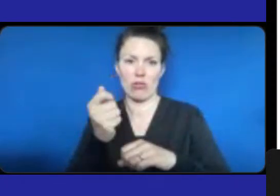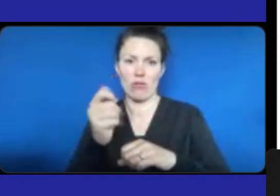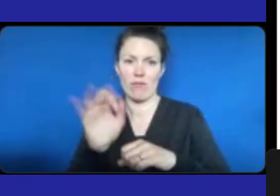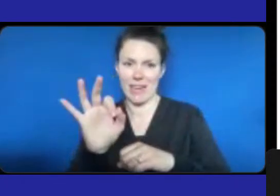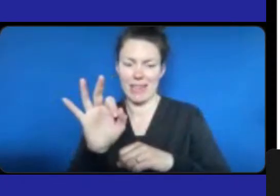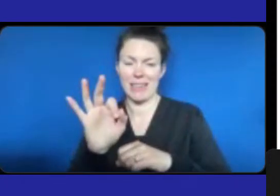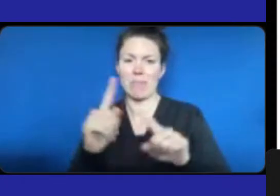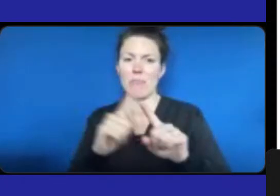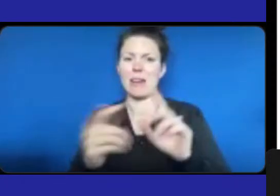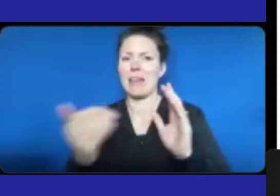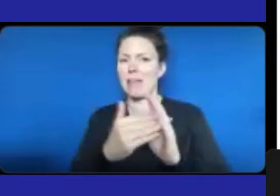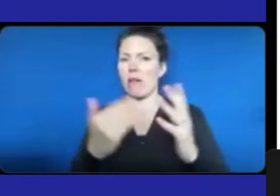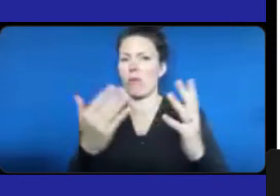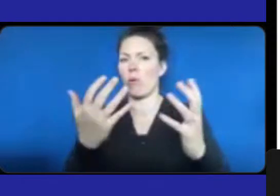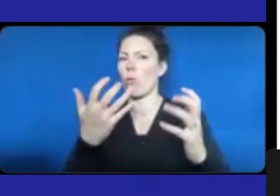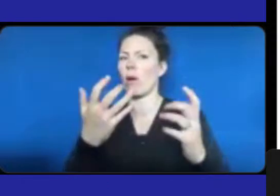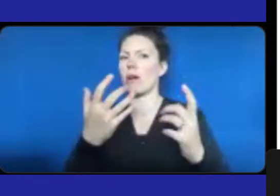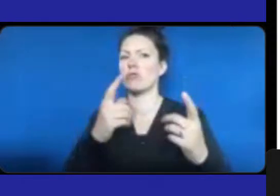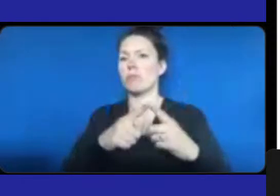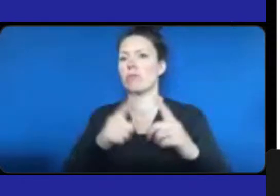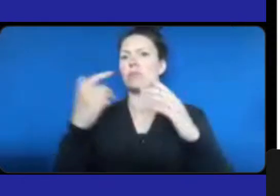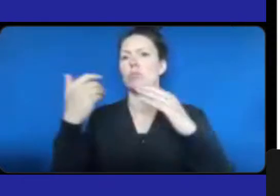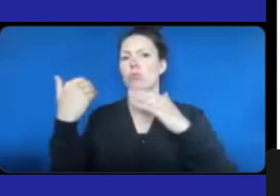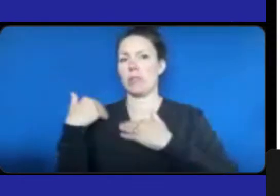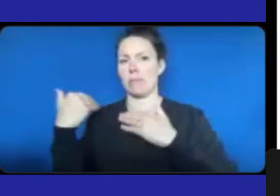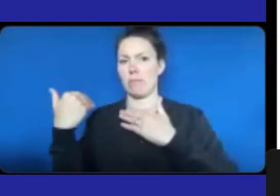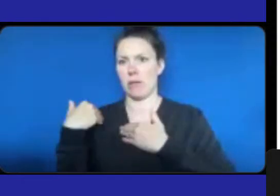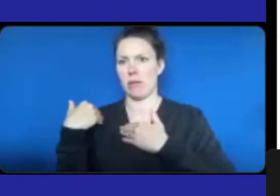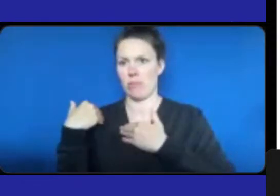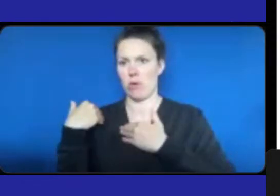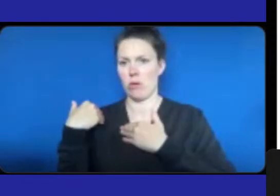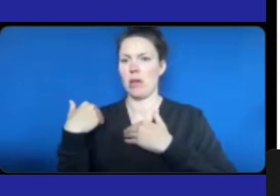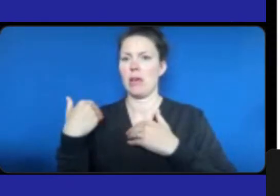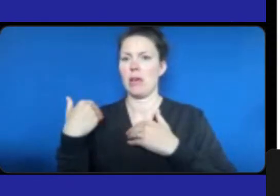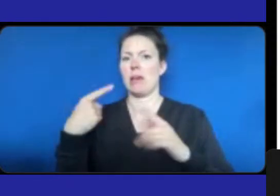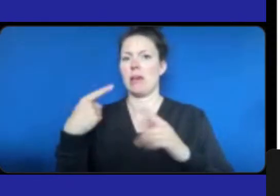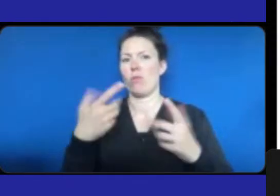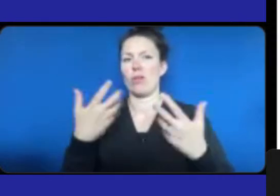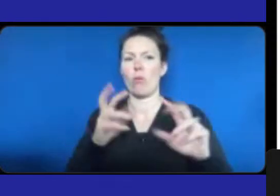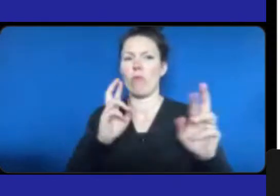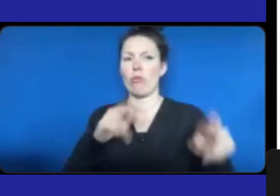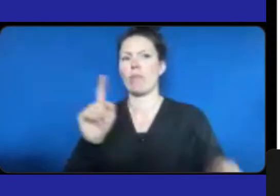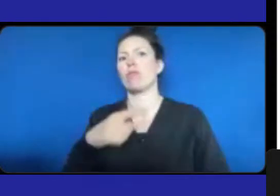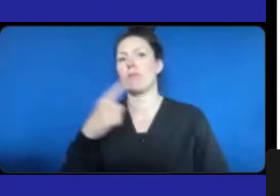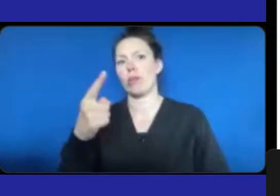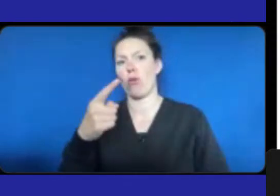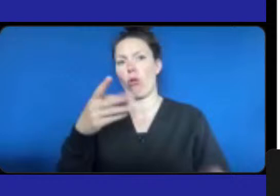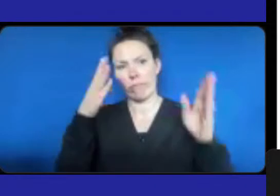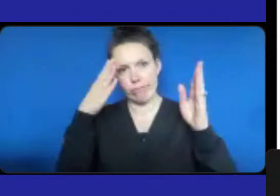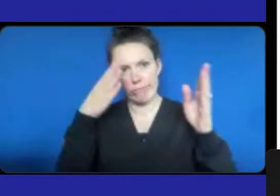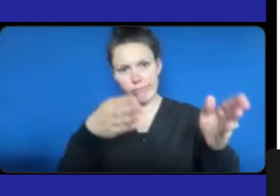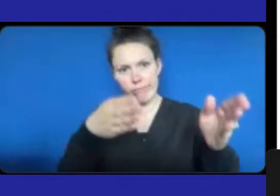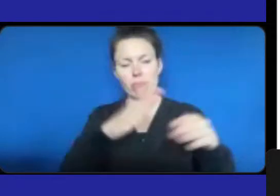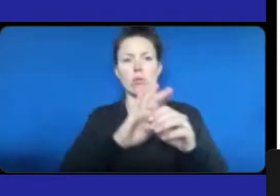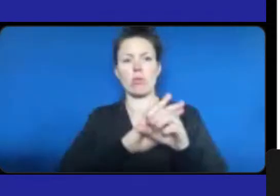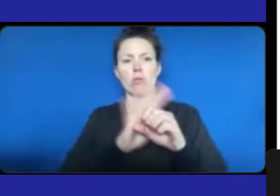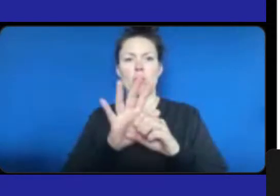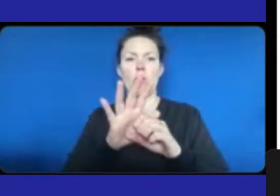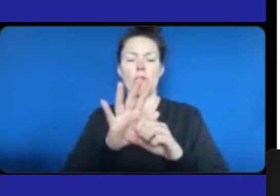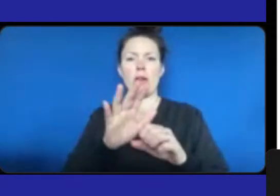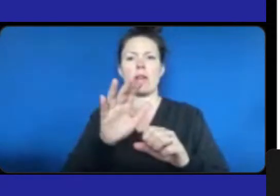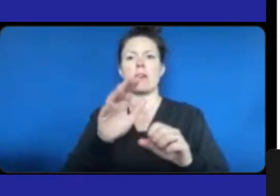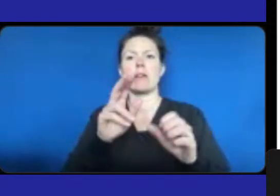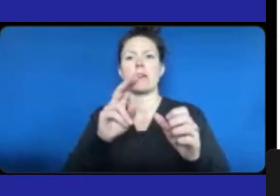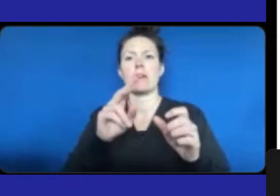wanted to be really responsible and not make it just a report about COVID-19, because of course, even in the midst of that, we need to